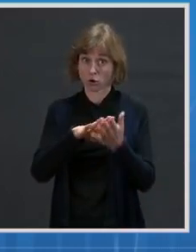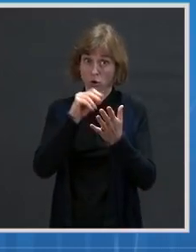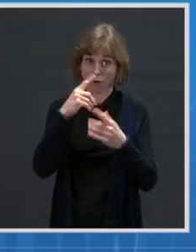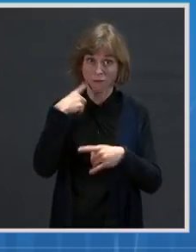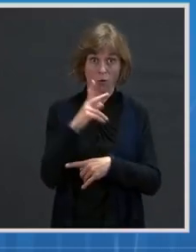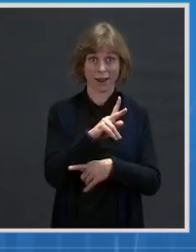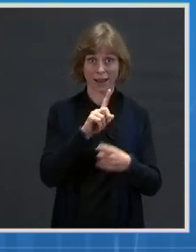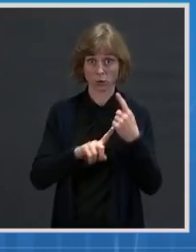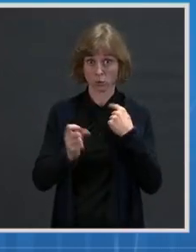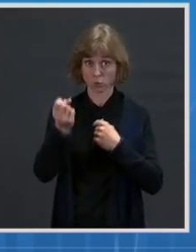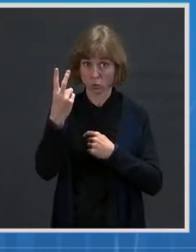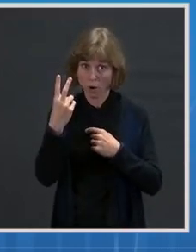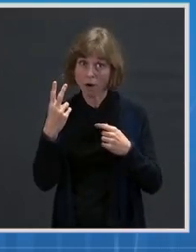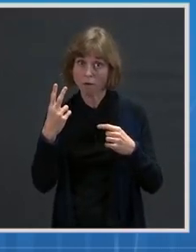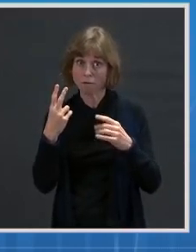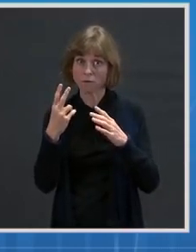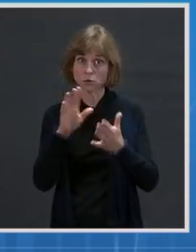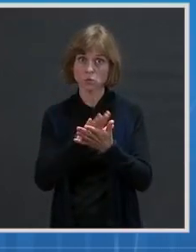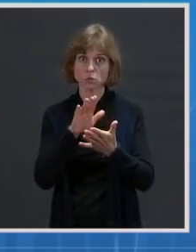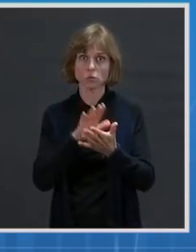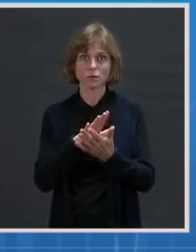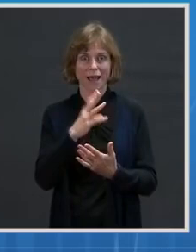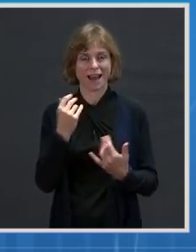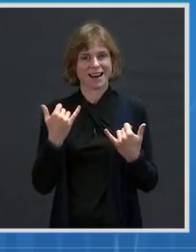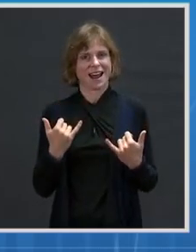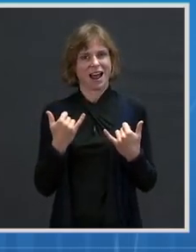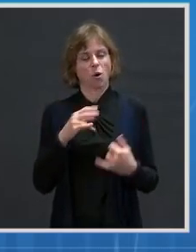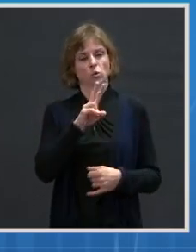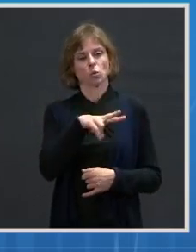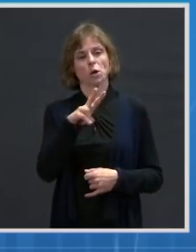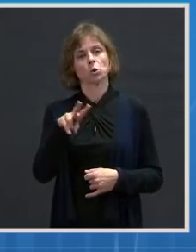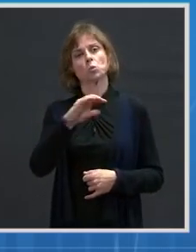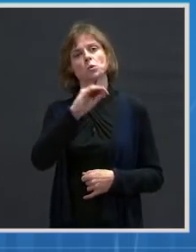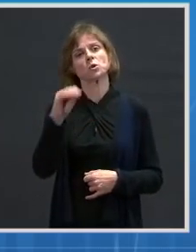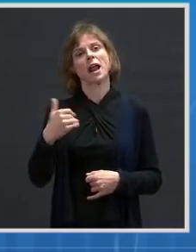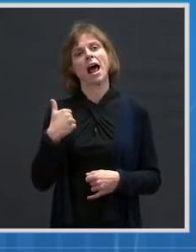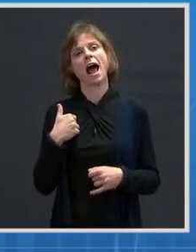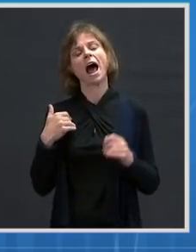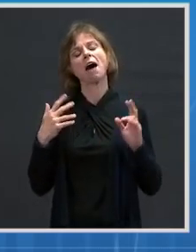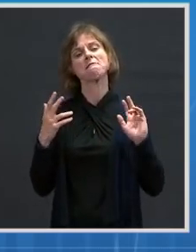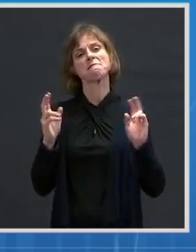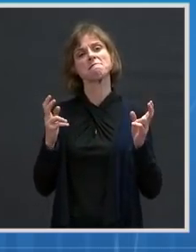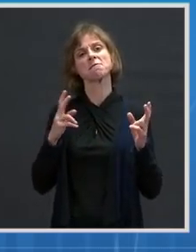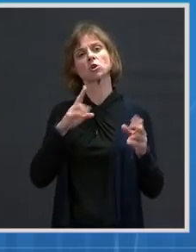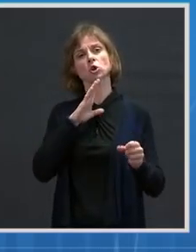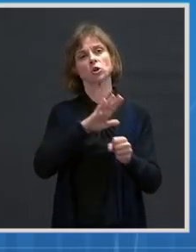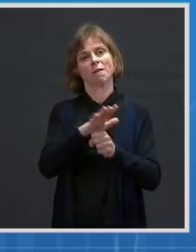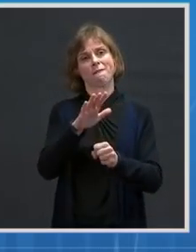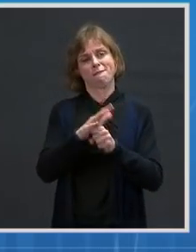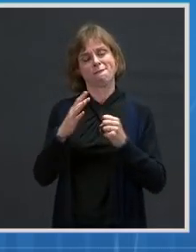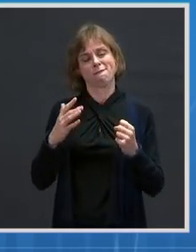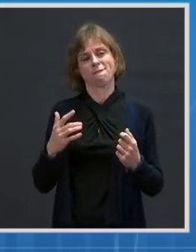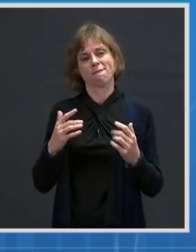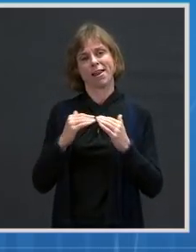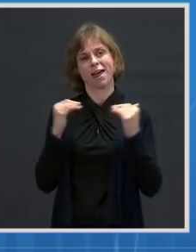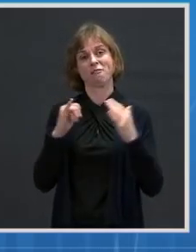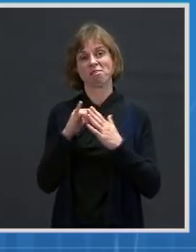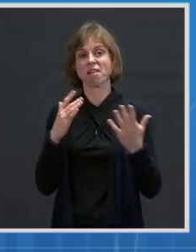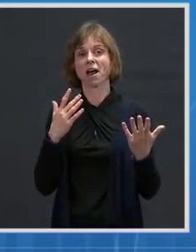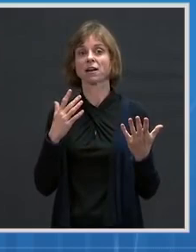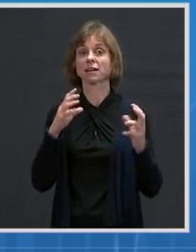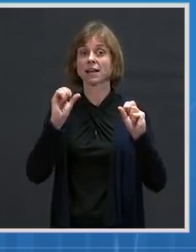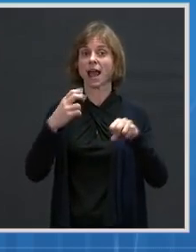And 22% are at the substantial level, consistent with hybrid learning or reduced in-person attendance for